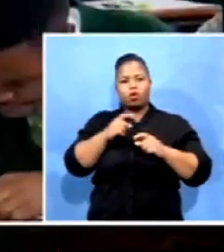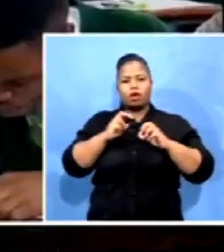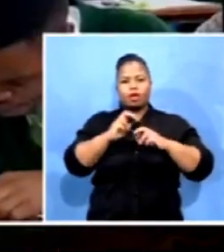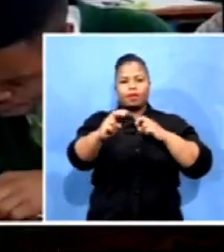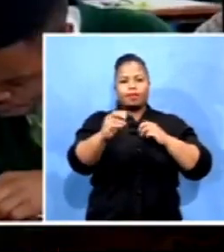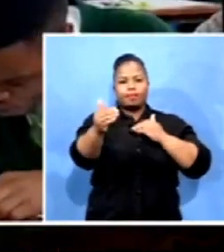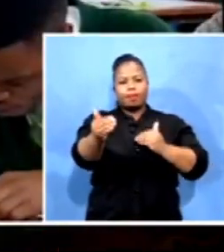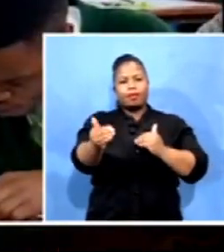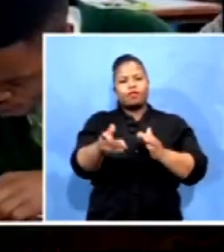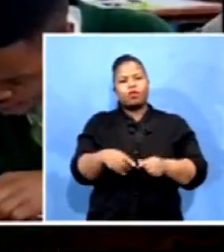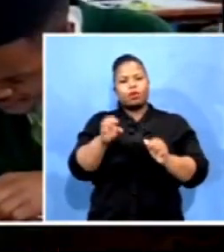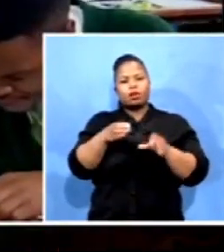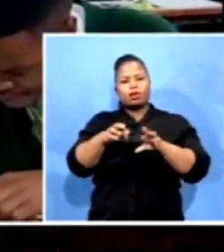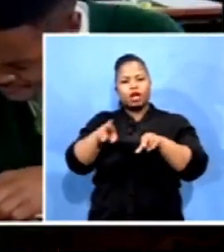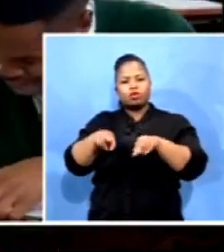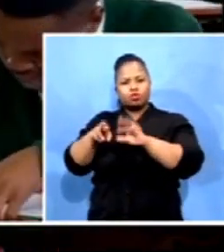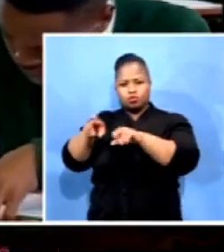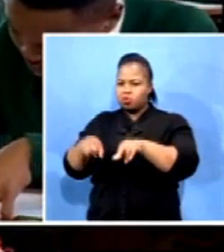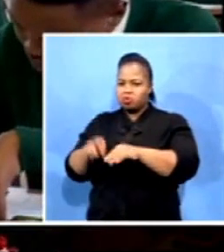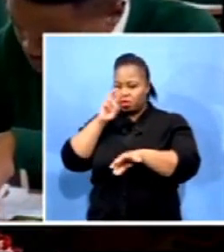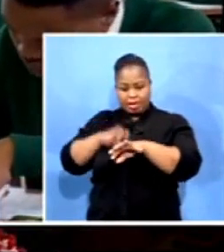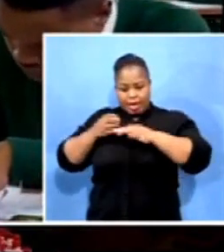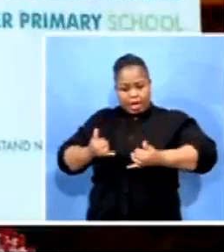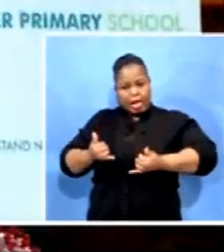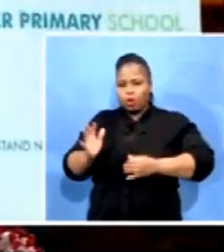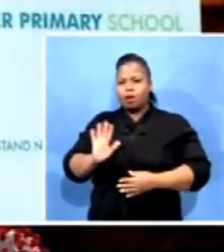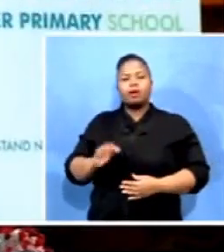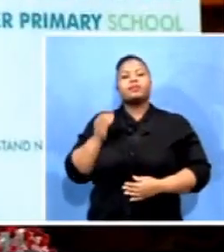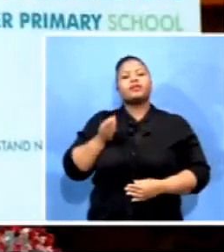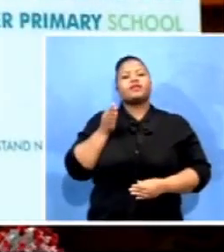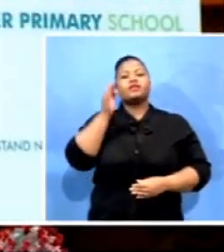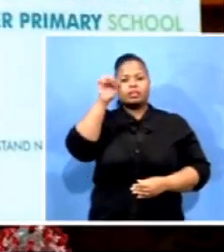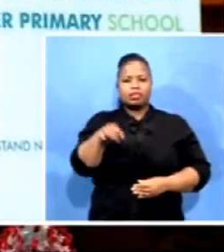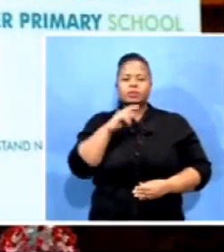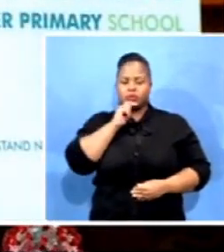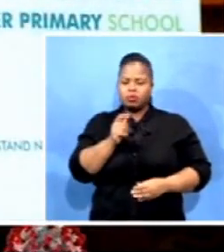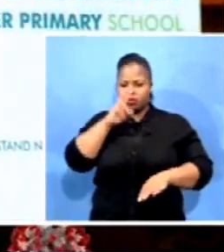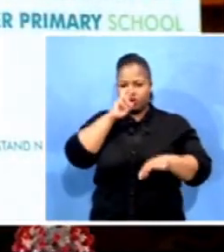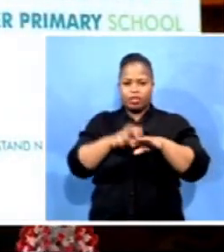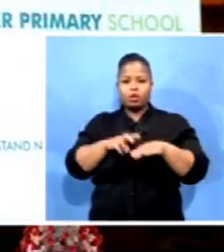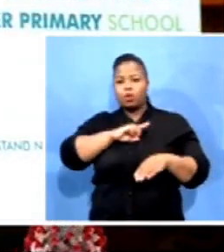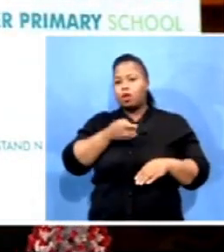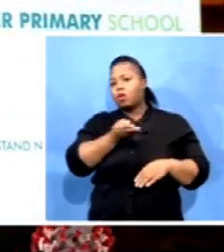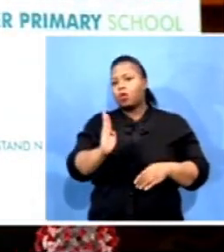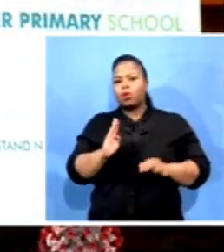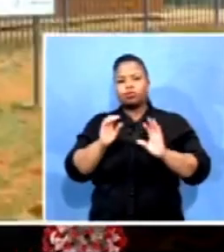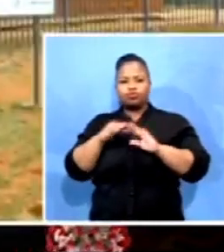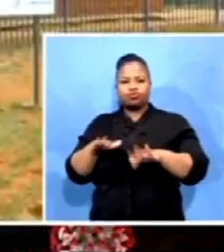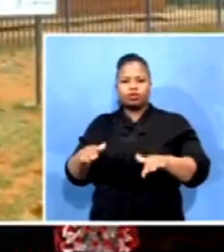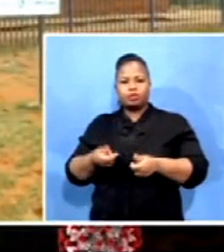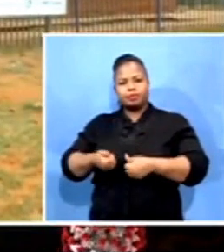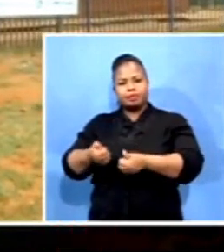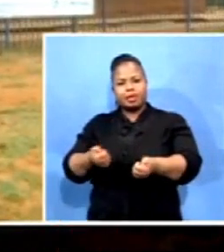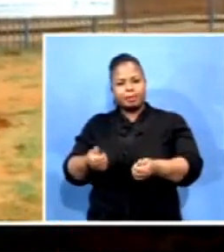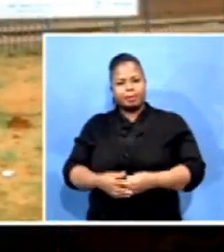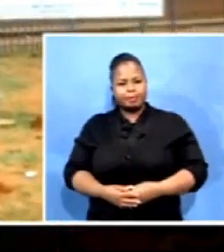forward, we'll have to do that so that there's not a learner who's not without a class. I just want to go back to the schools that have been